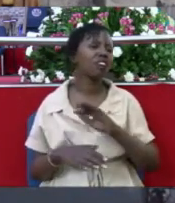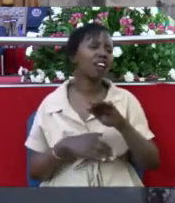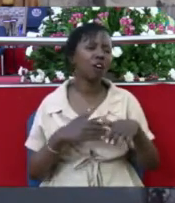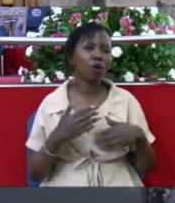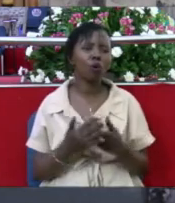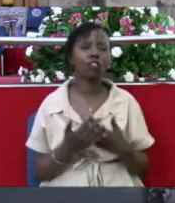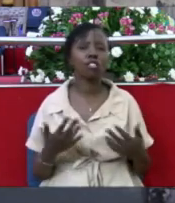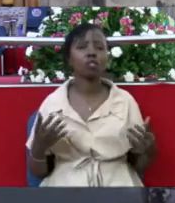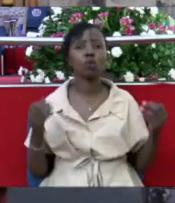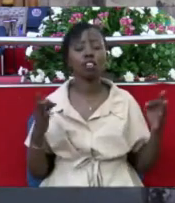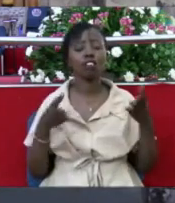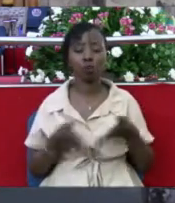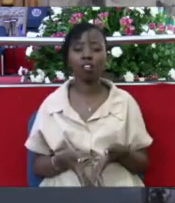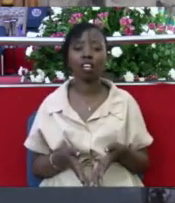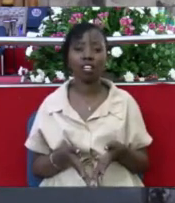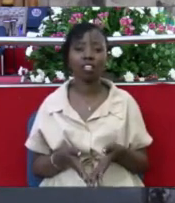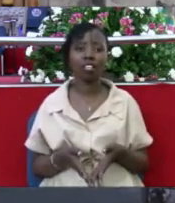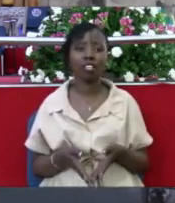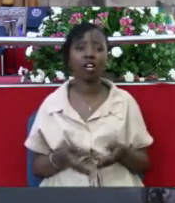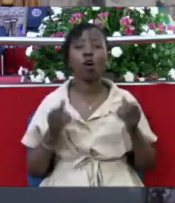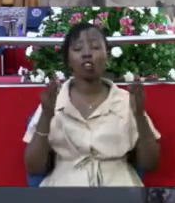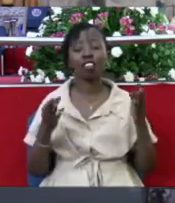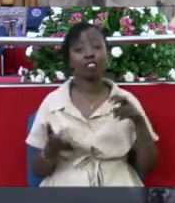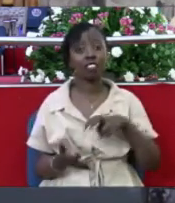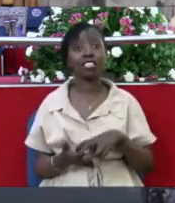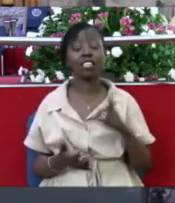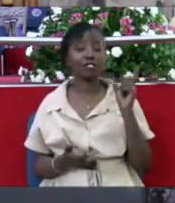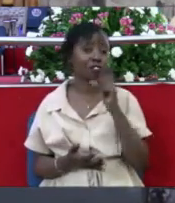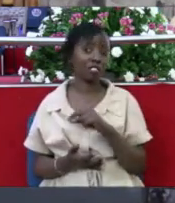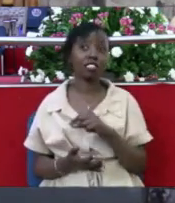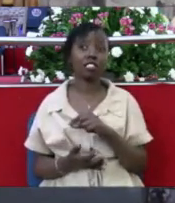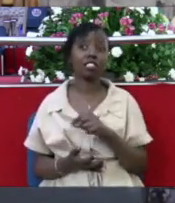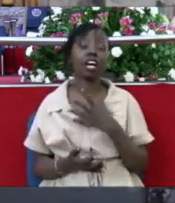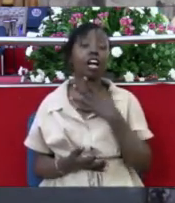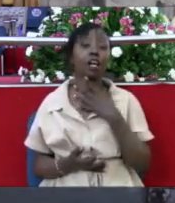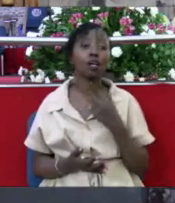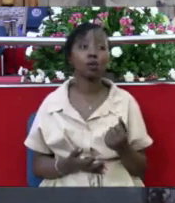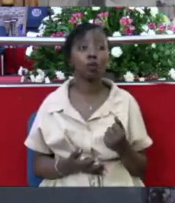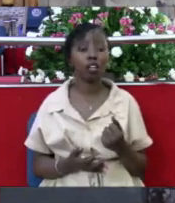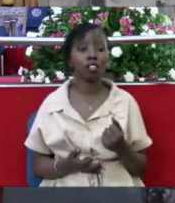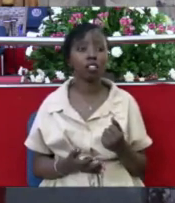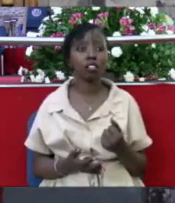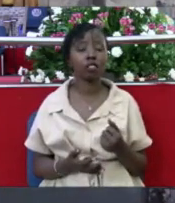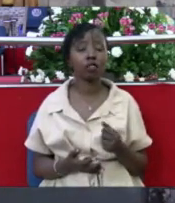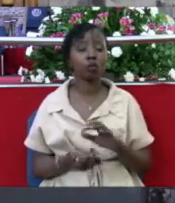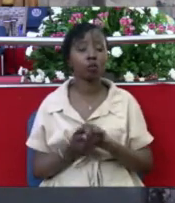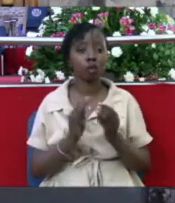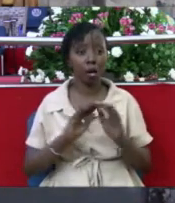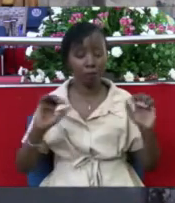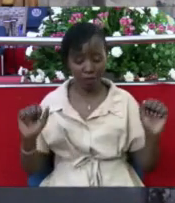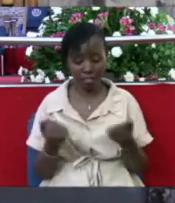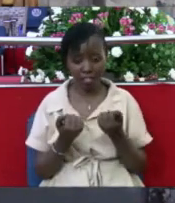are here, or if you're already standing, and you're one of those saying, I want to get